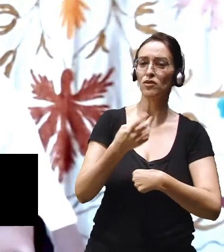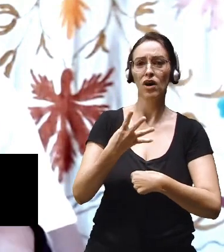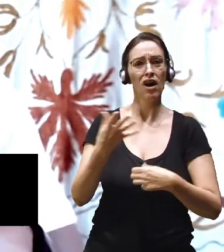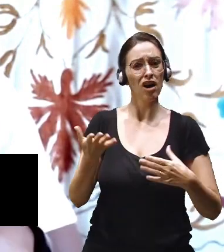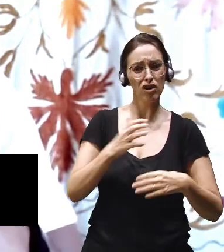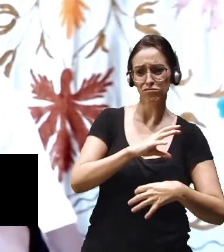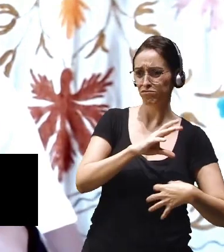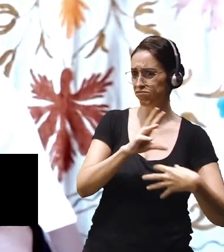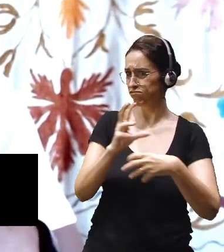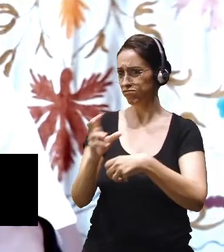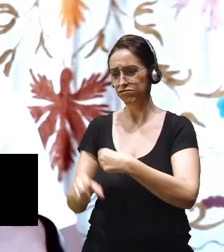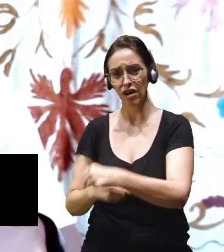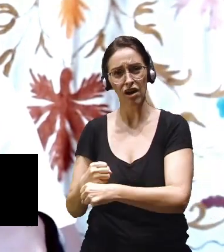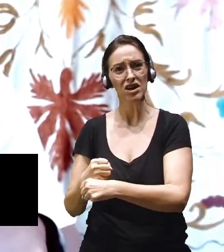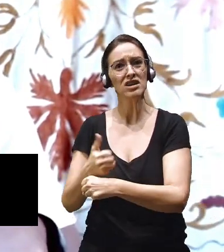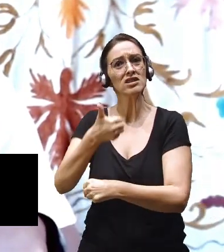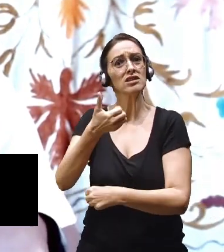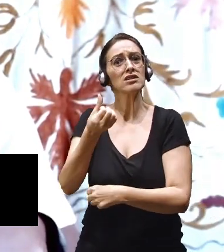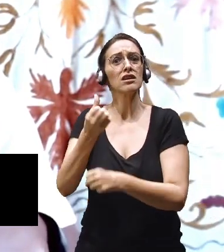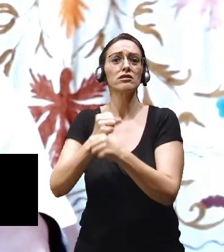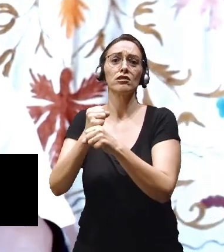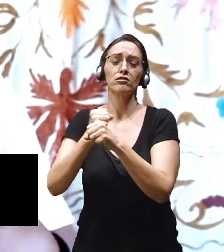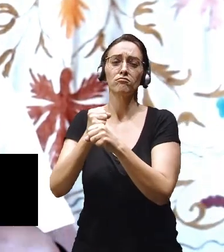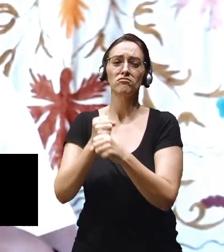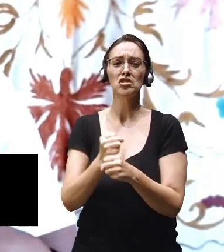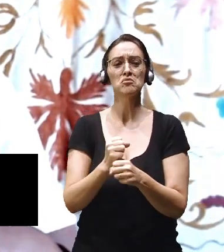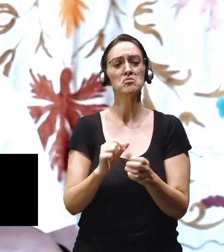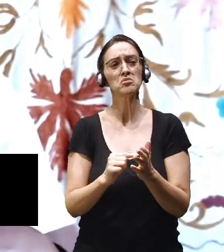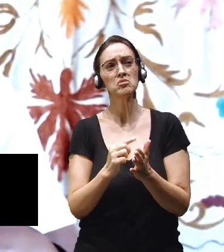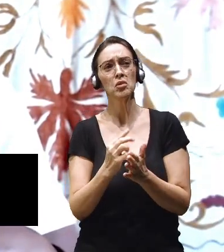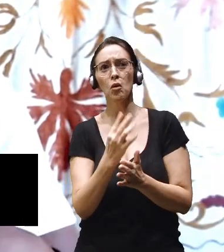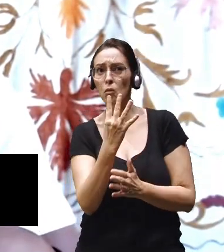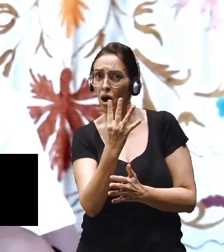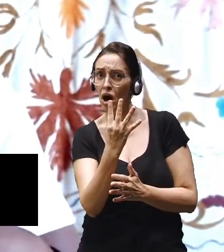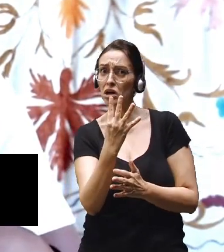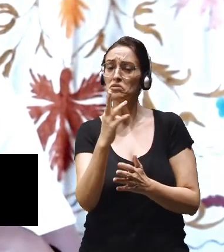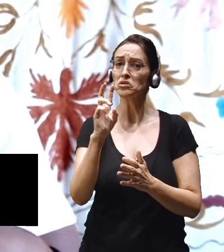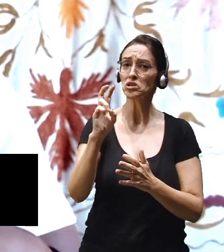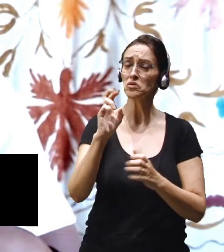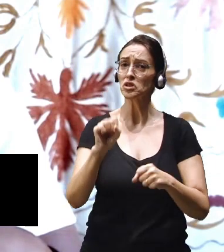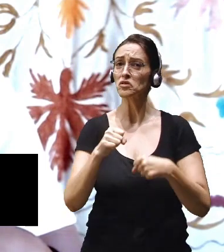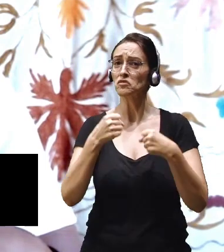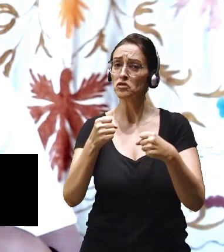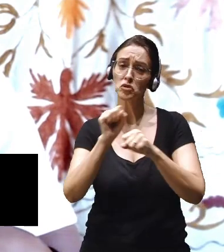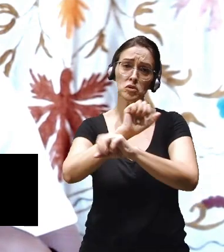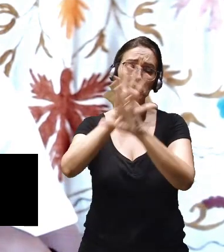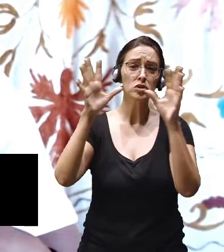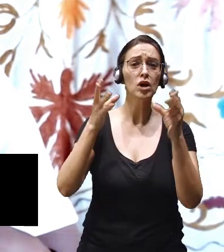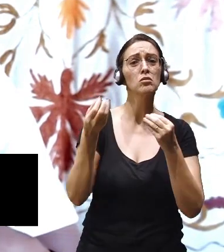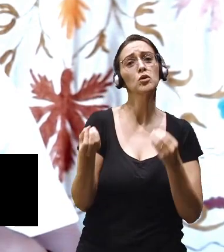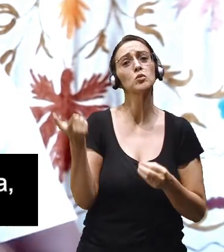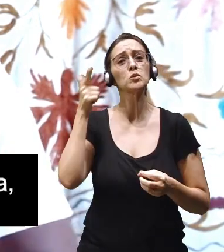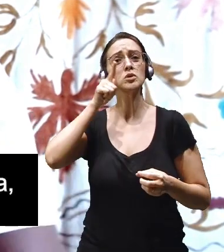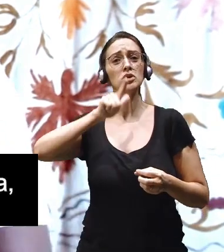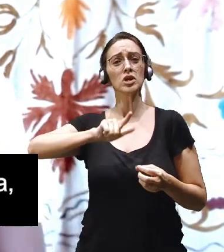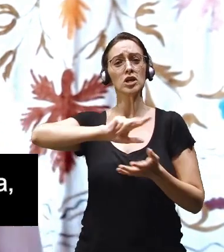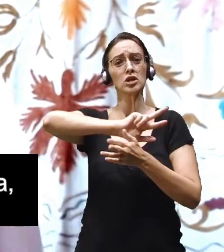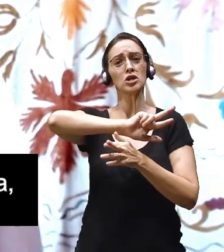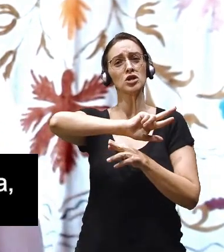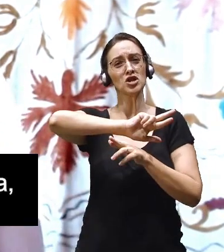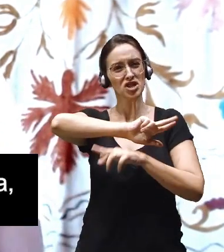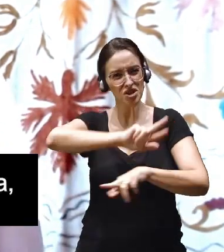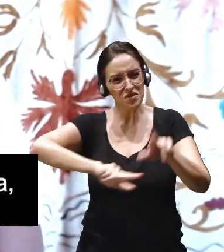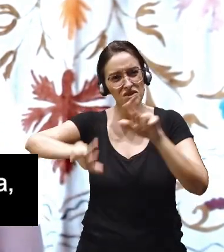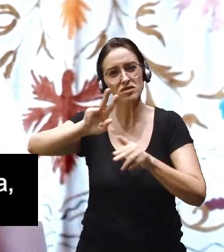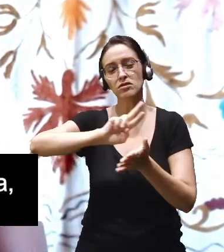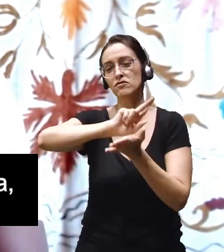5 explicit efforts to diversify the pipeline, as we say in the US. Right? On a